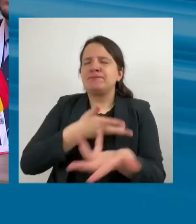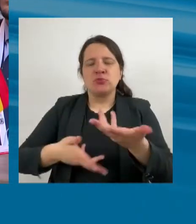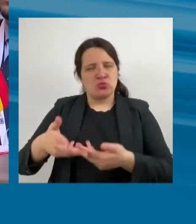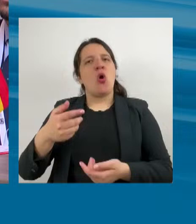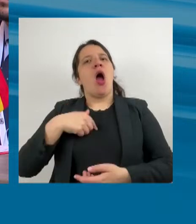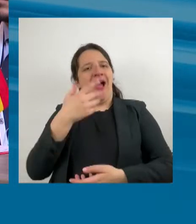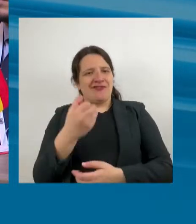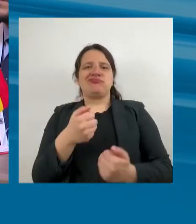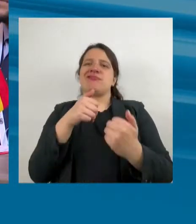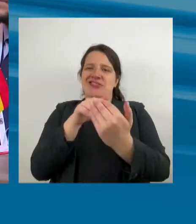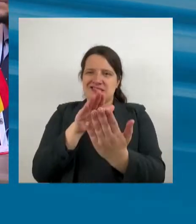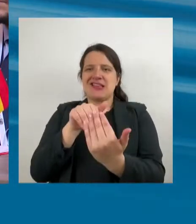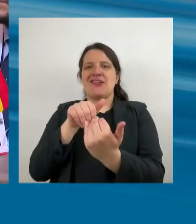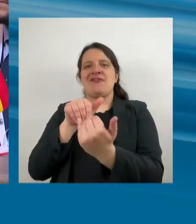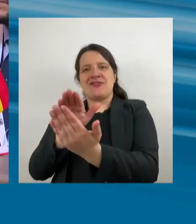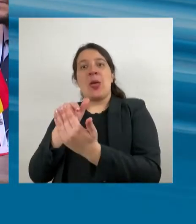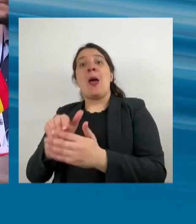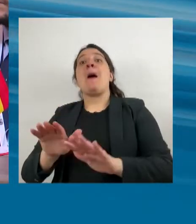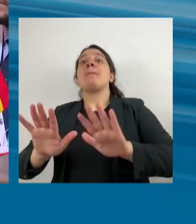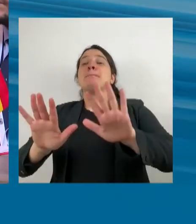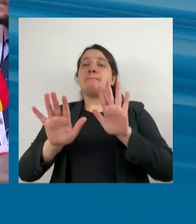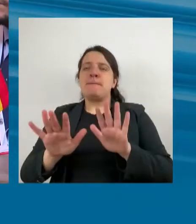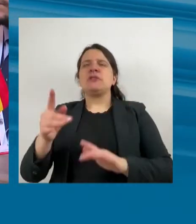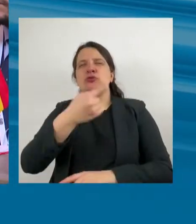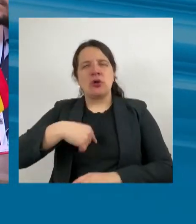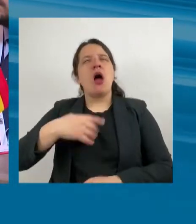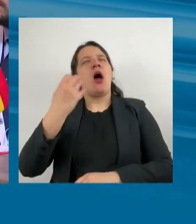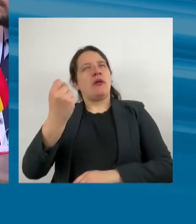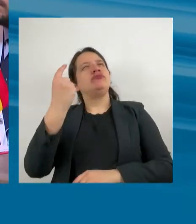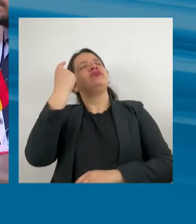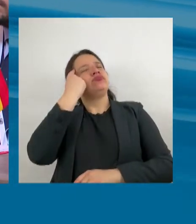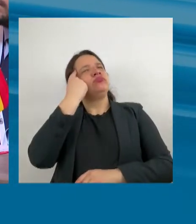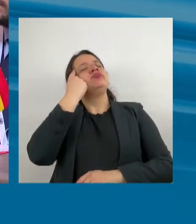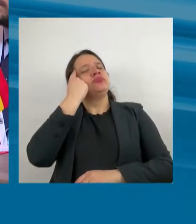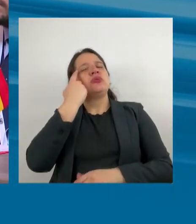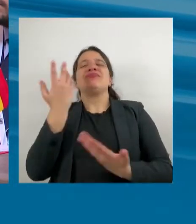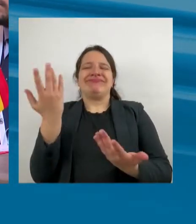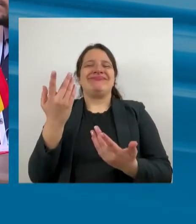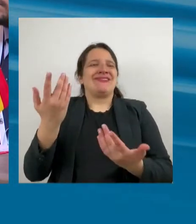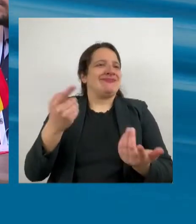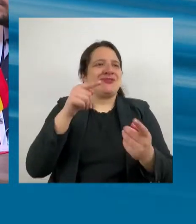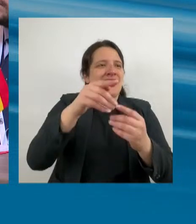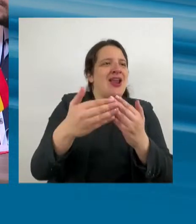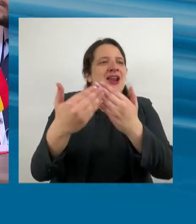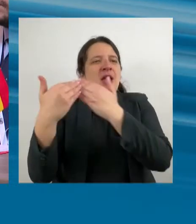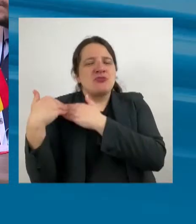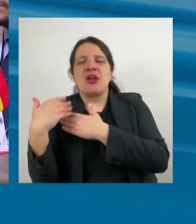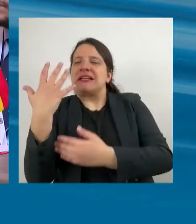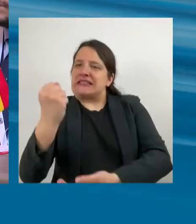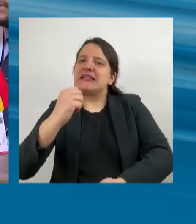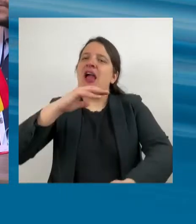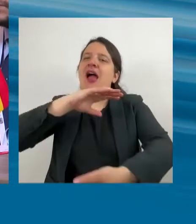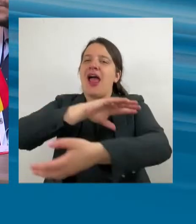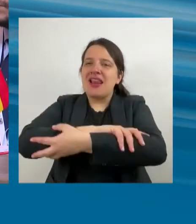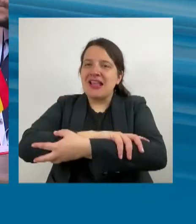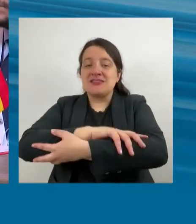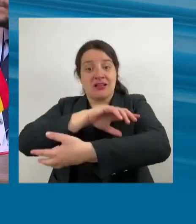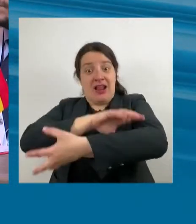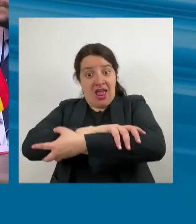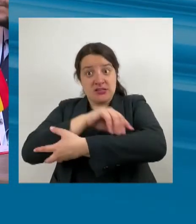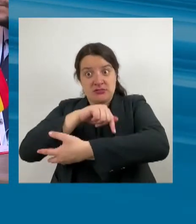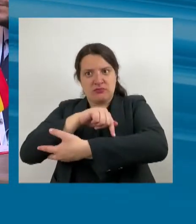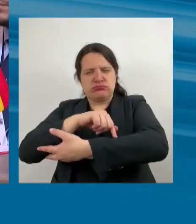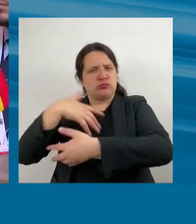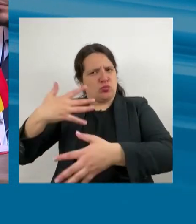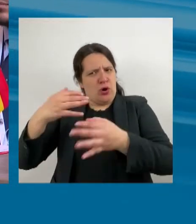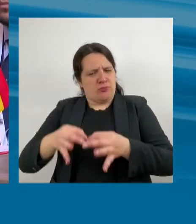keenly aware that our success depends on strong partnerships. We recognize the tremendous work being